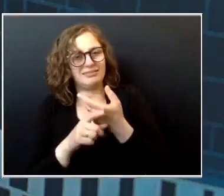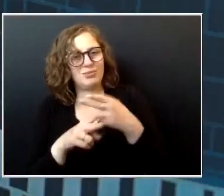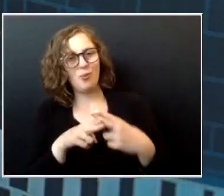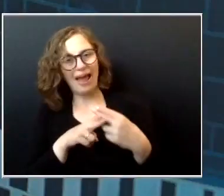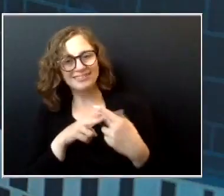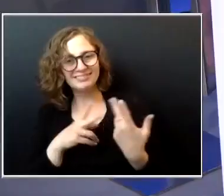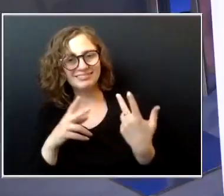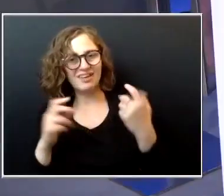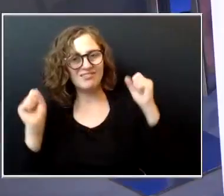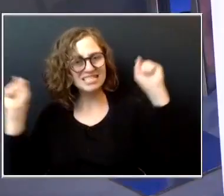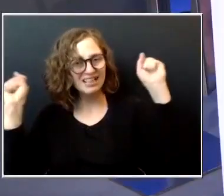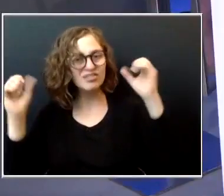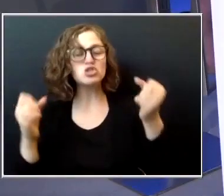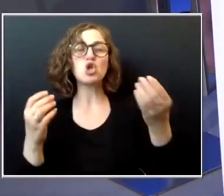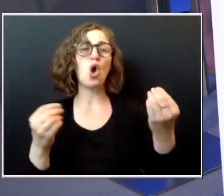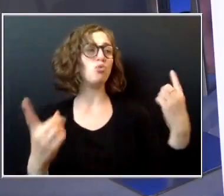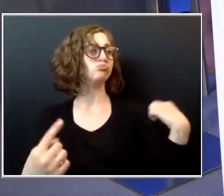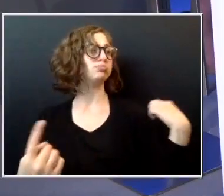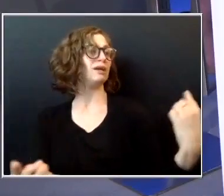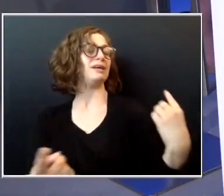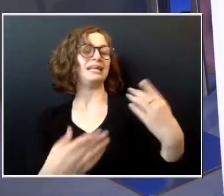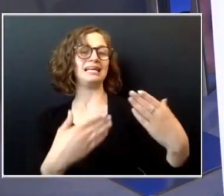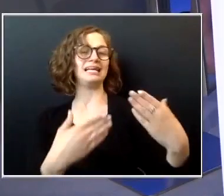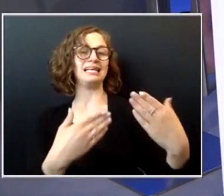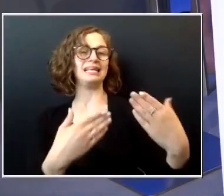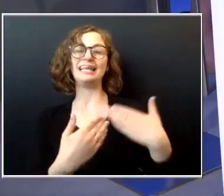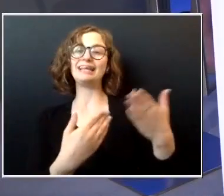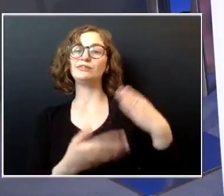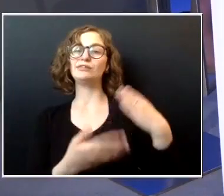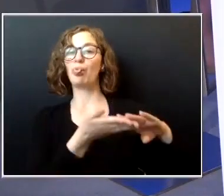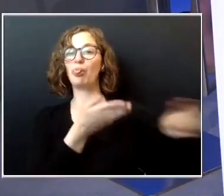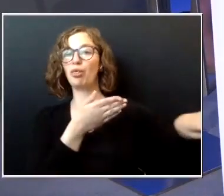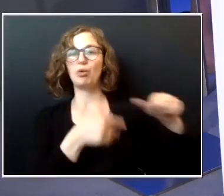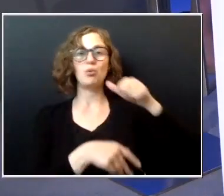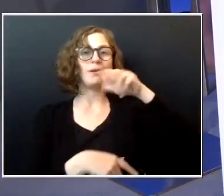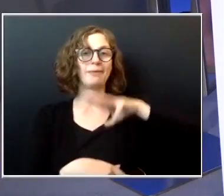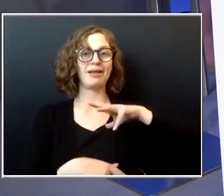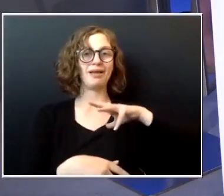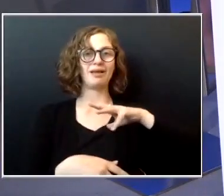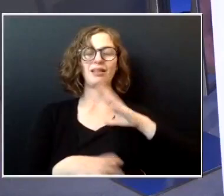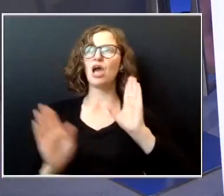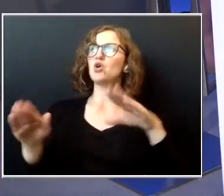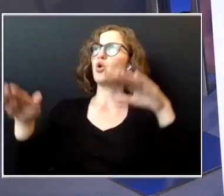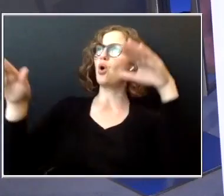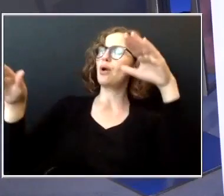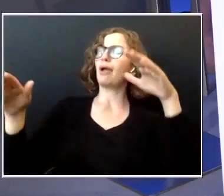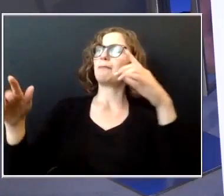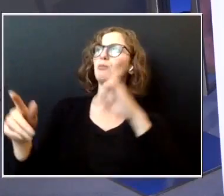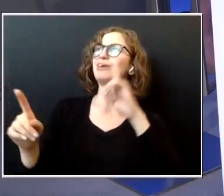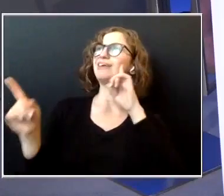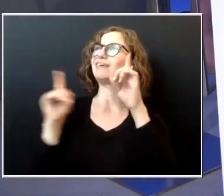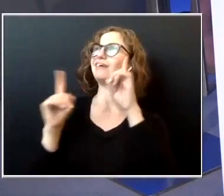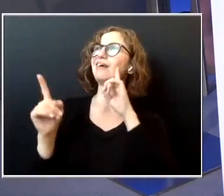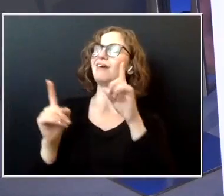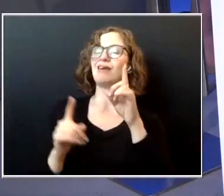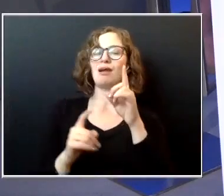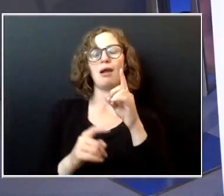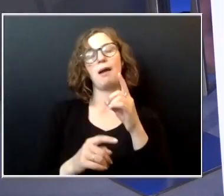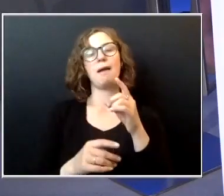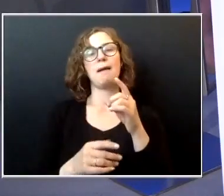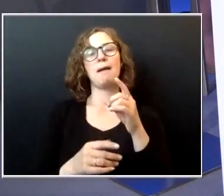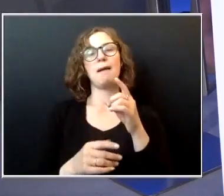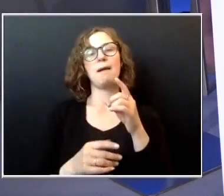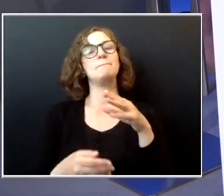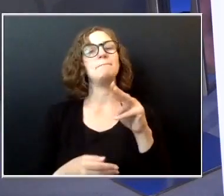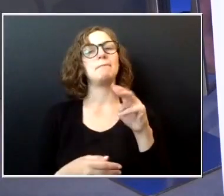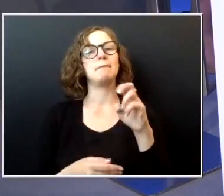that. Well, but growing up, we'd hear the word menopause, like, oh, that's something my mother's going through or my grandma went through. And then this perimenopause, I'm like,